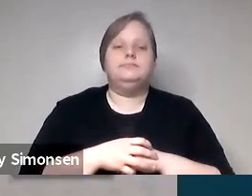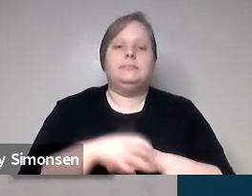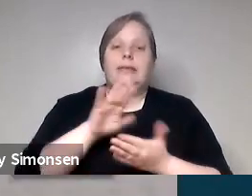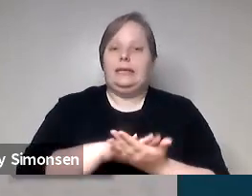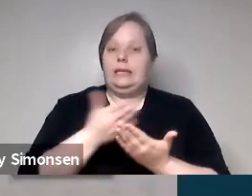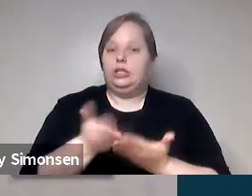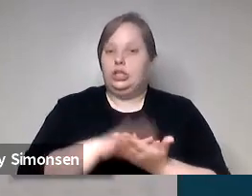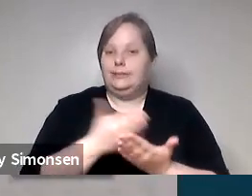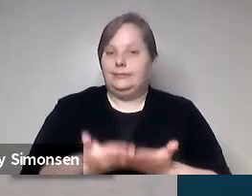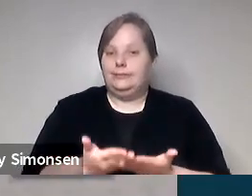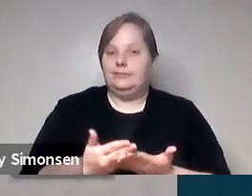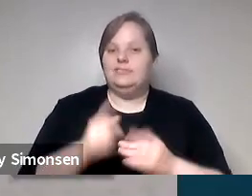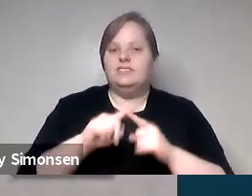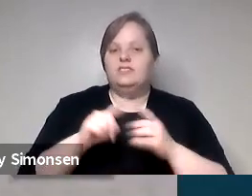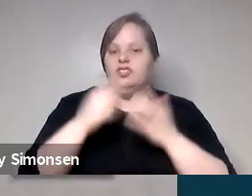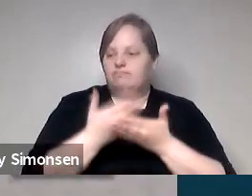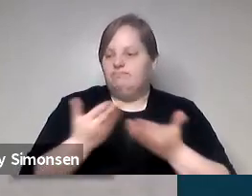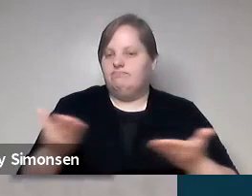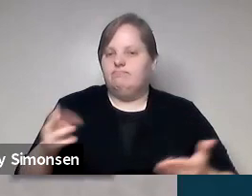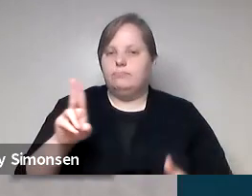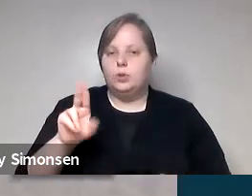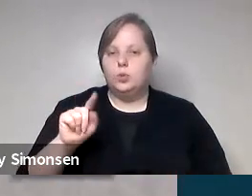kitchen, utensils.